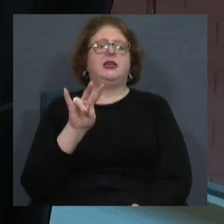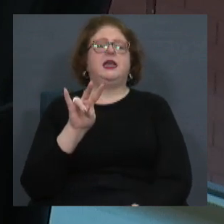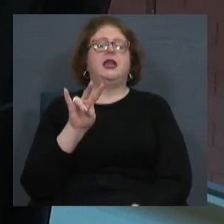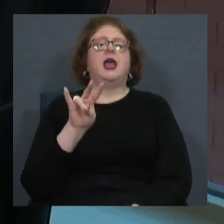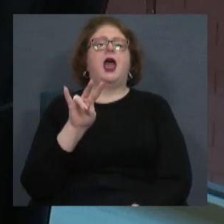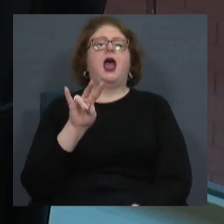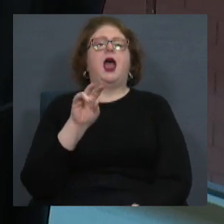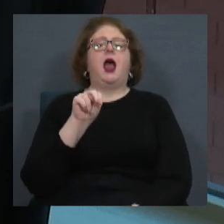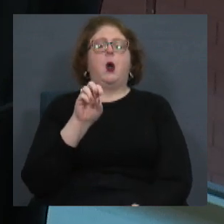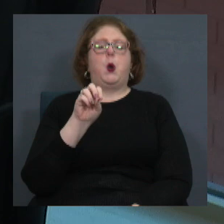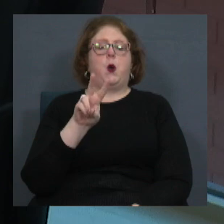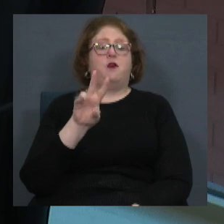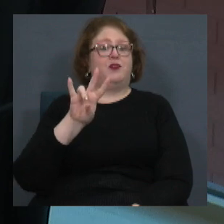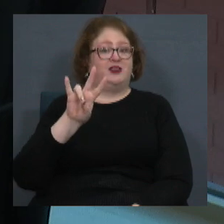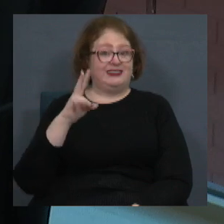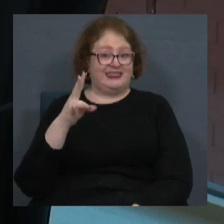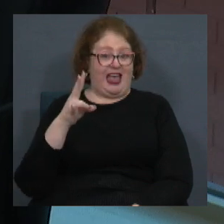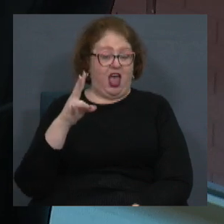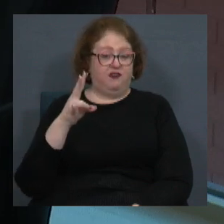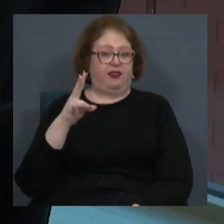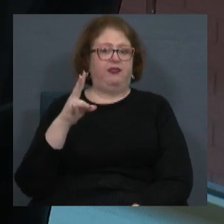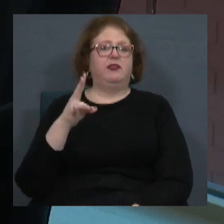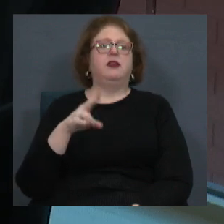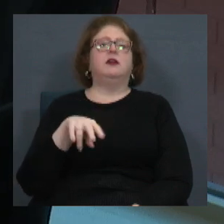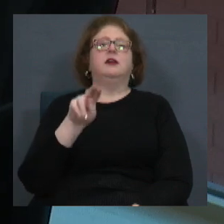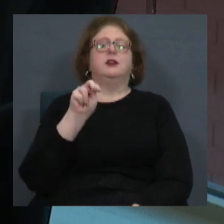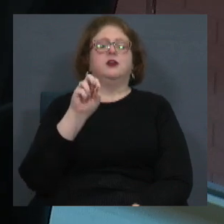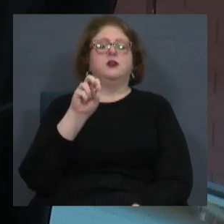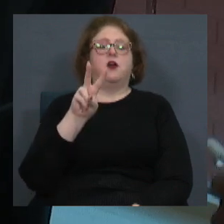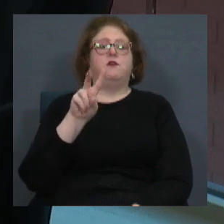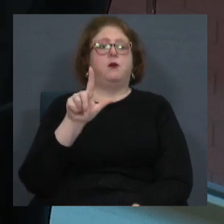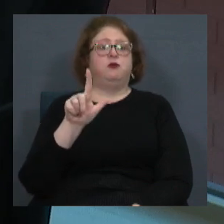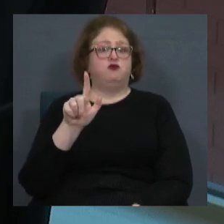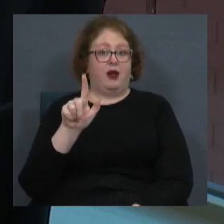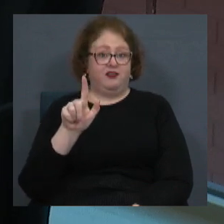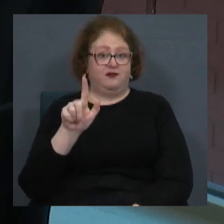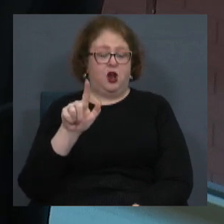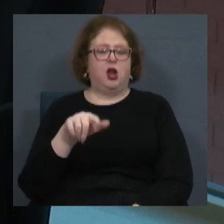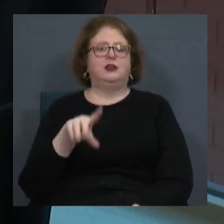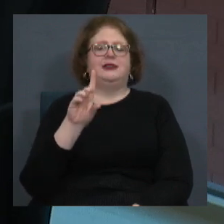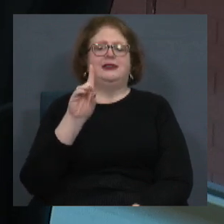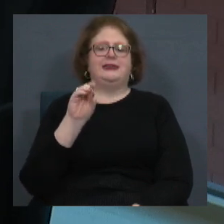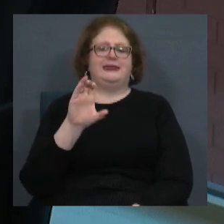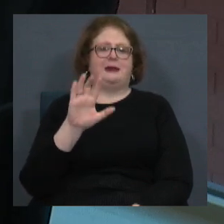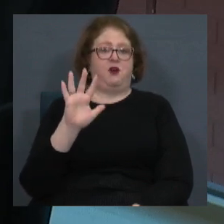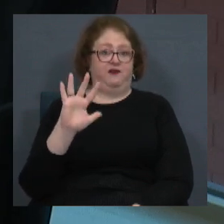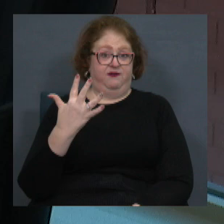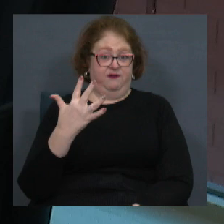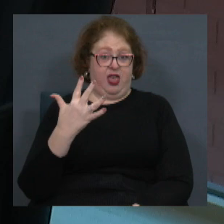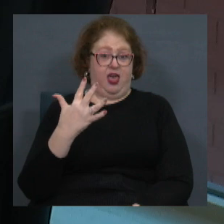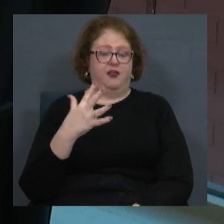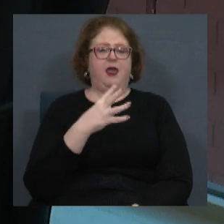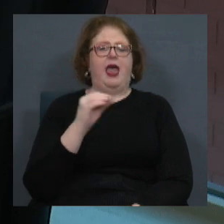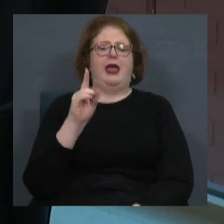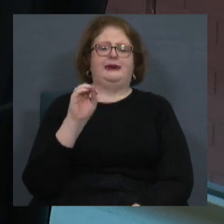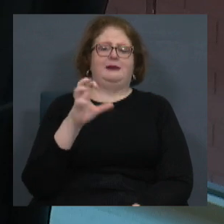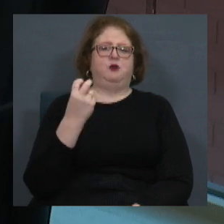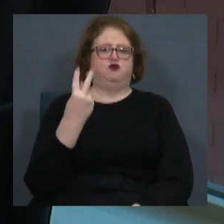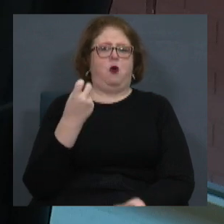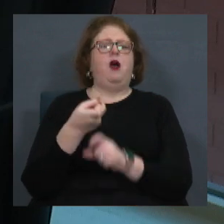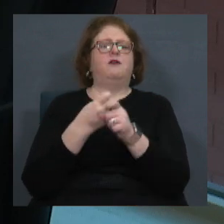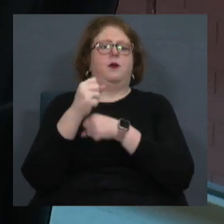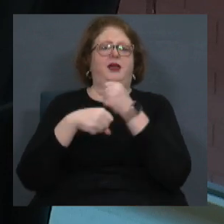2023, November 7th, 2023, November 21st, 2023, December 5th, 2023, and December 12th,